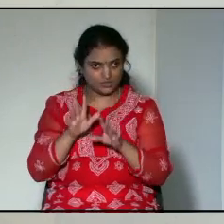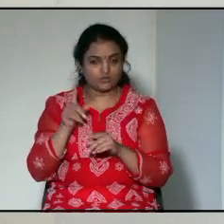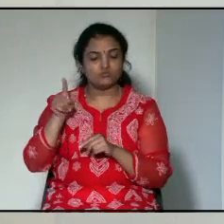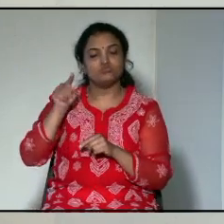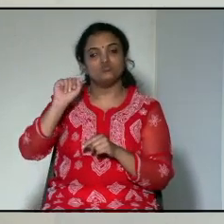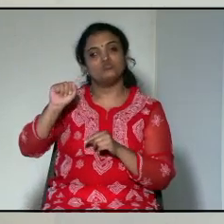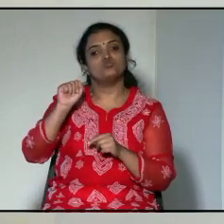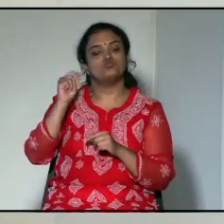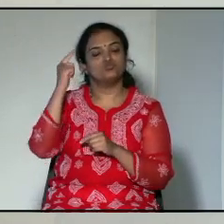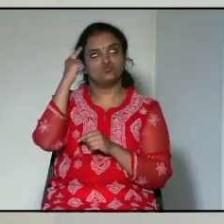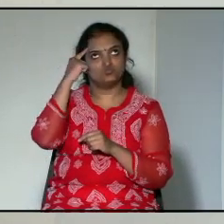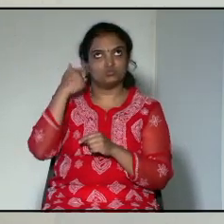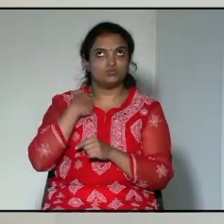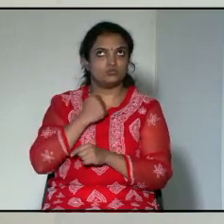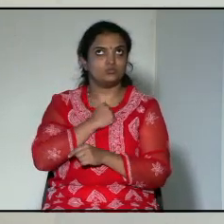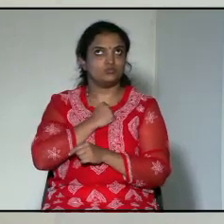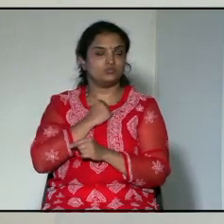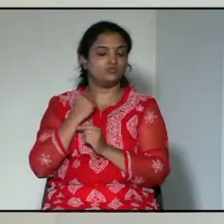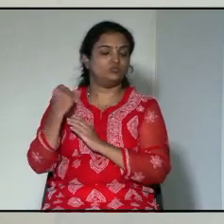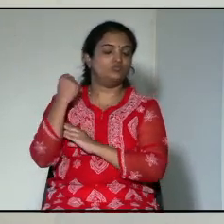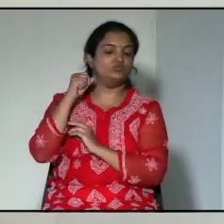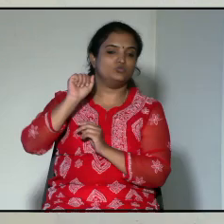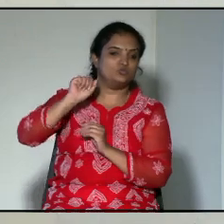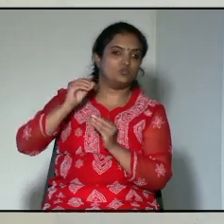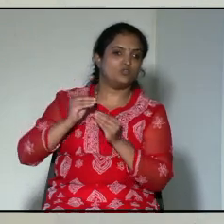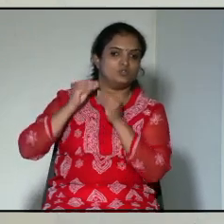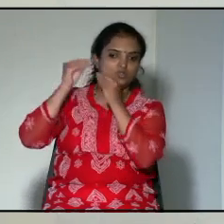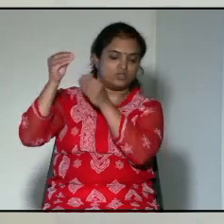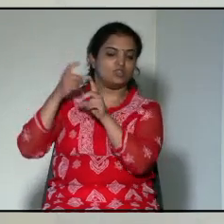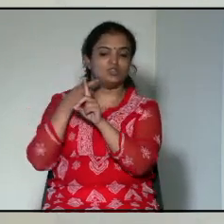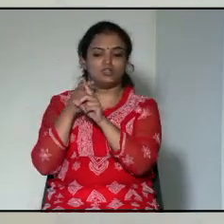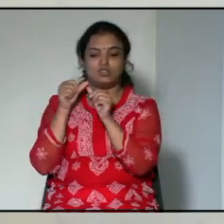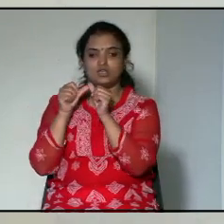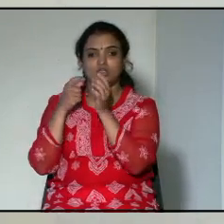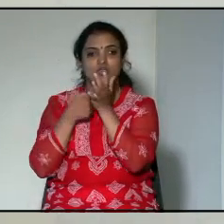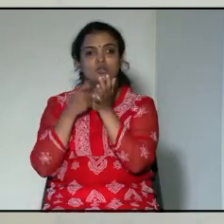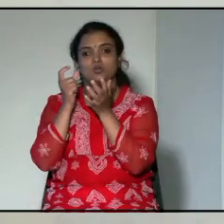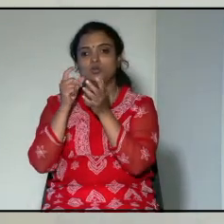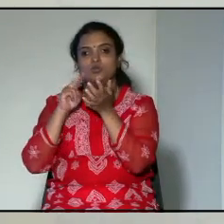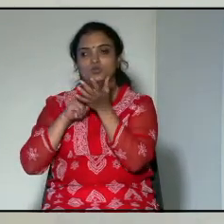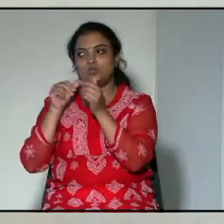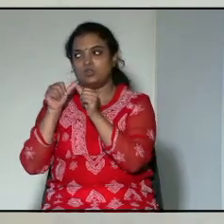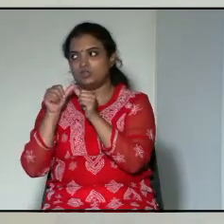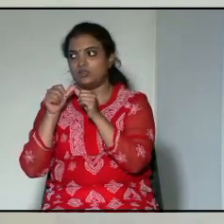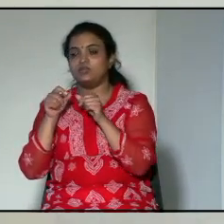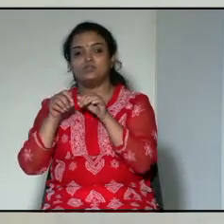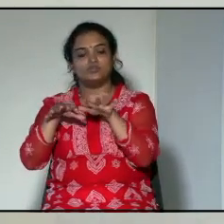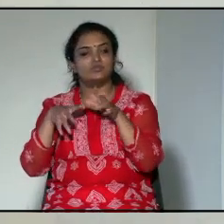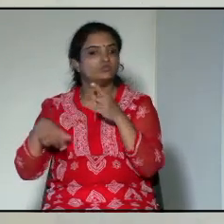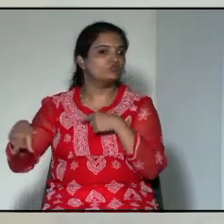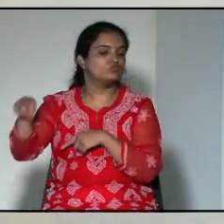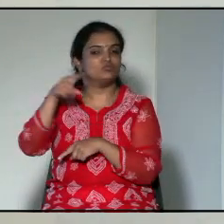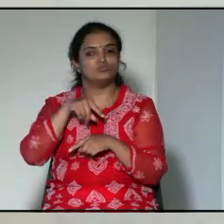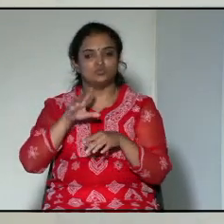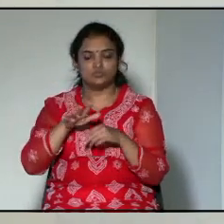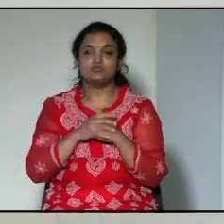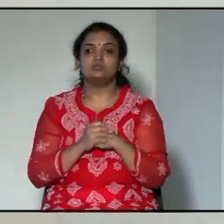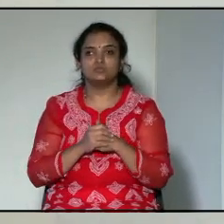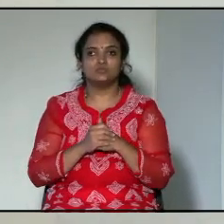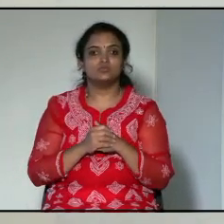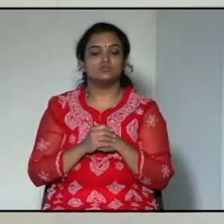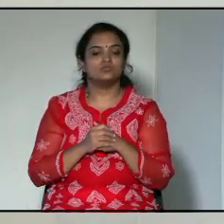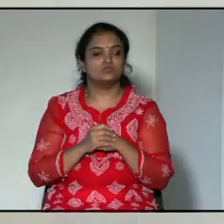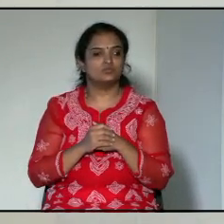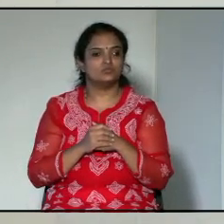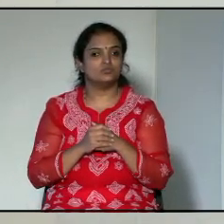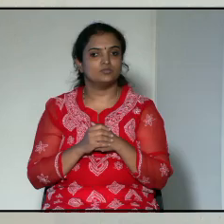right, Remembering Karuna Shaha, The Aesthetics of the Popular Print, and The City in the Archive, Calcutta's Visual